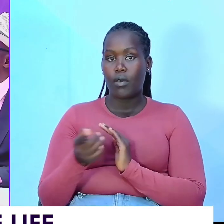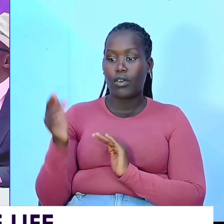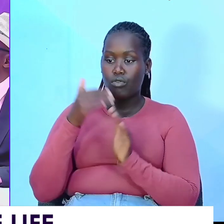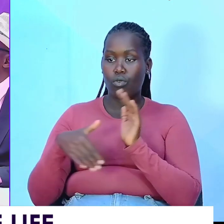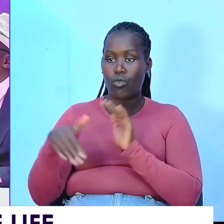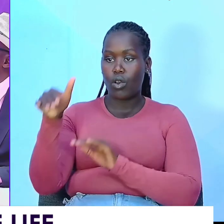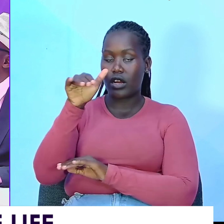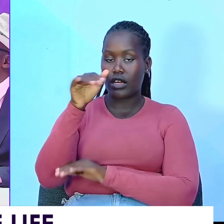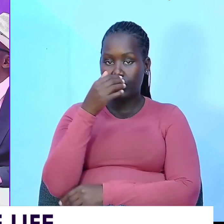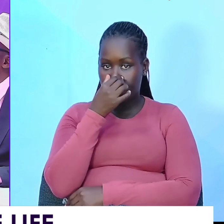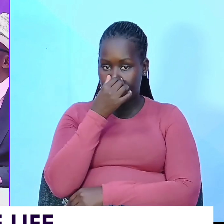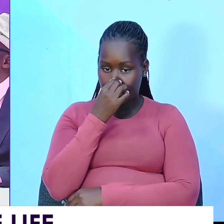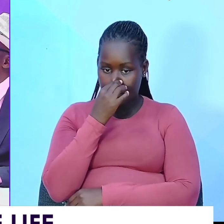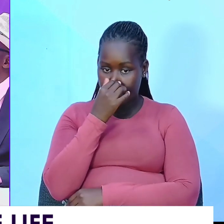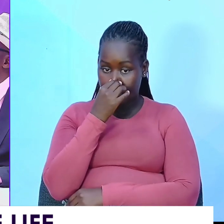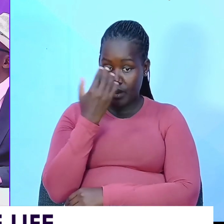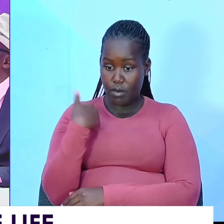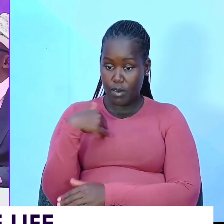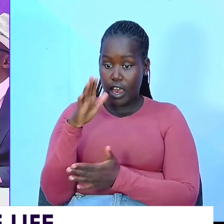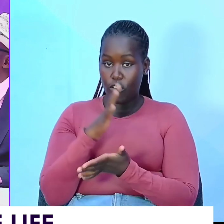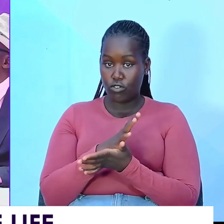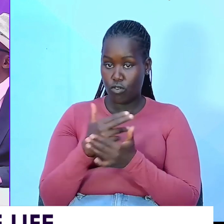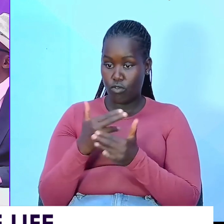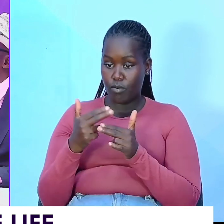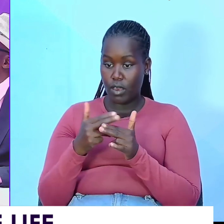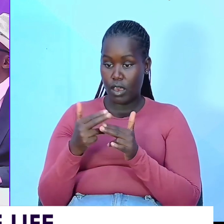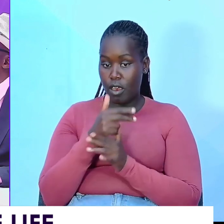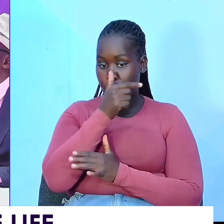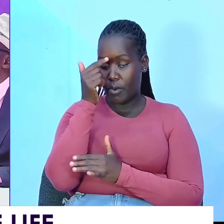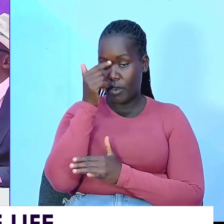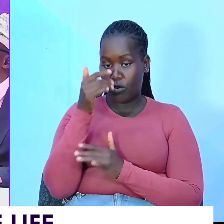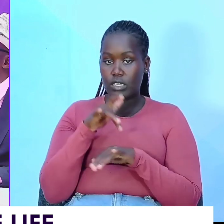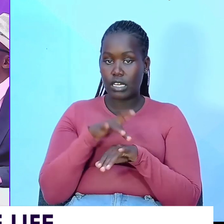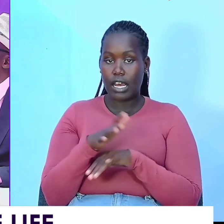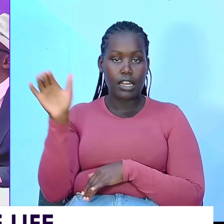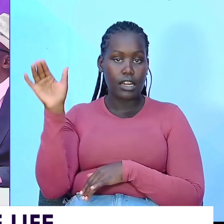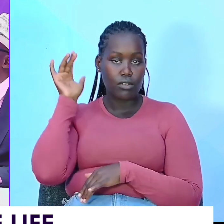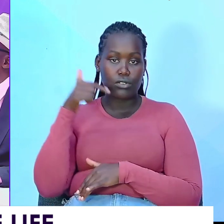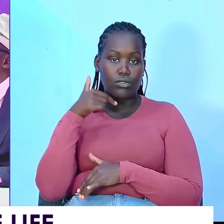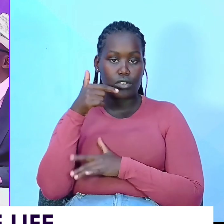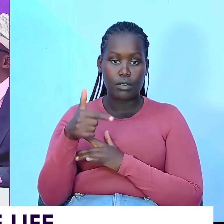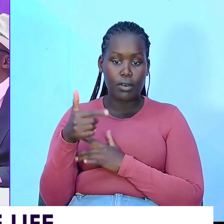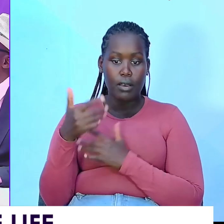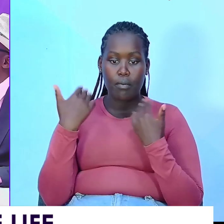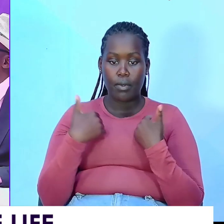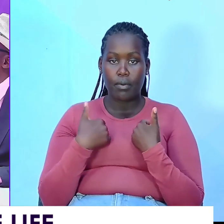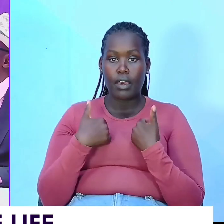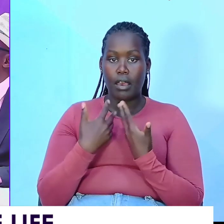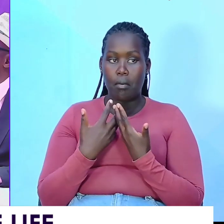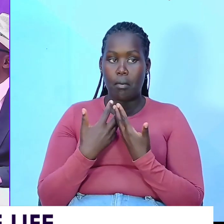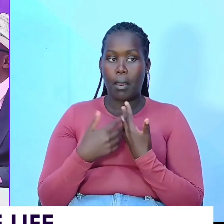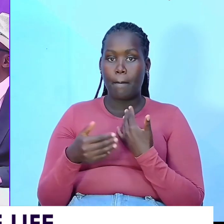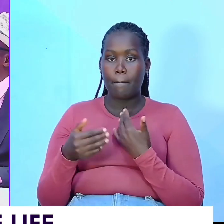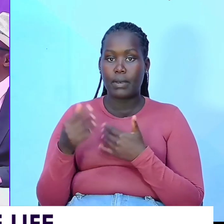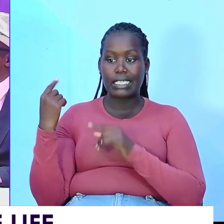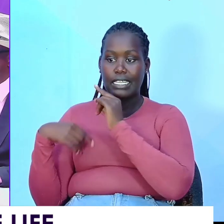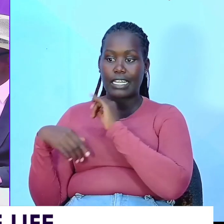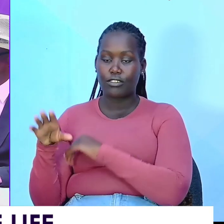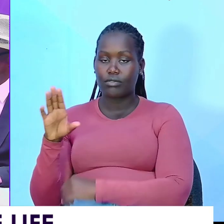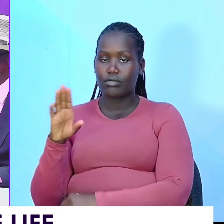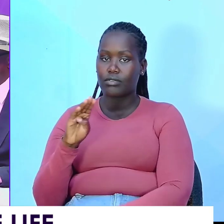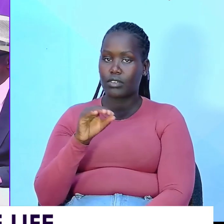of. I almost confirmed because a moment earlier I heard you say that I am a baby boomer. Yeah.